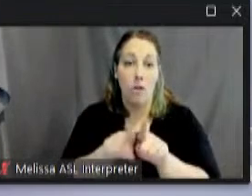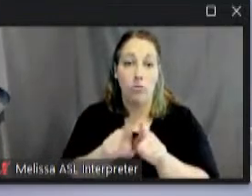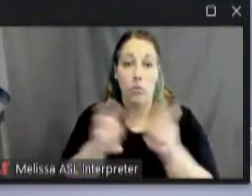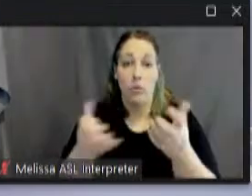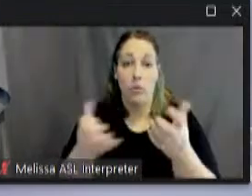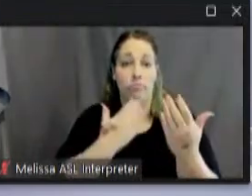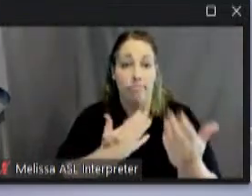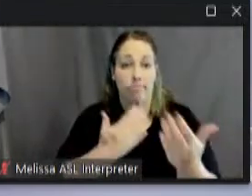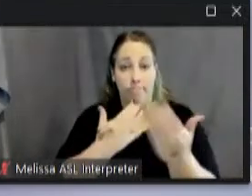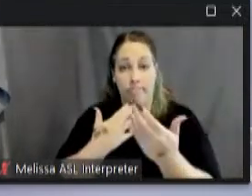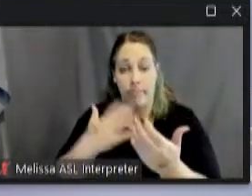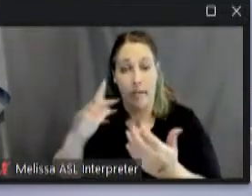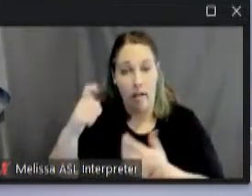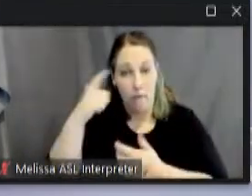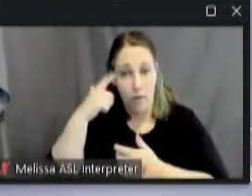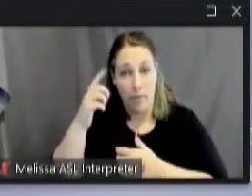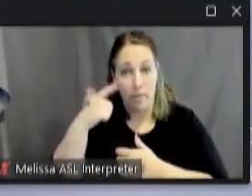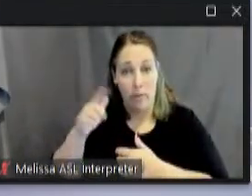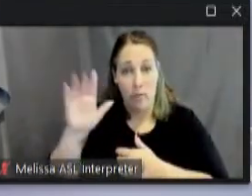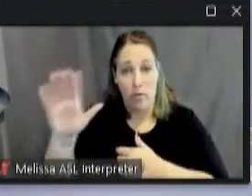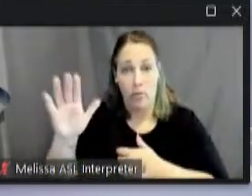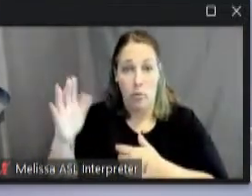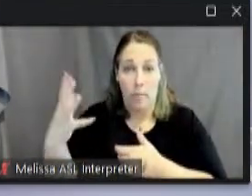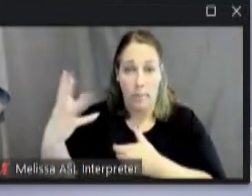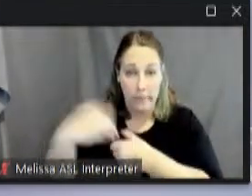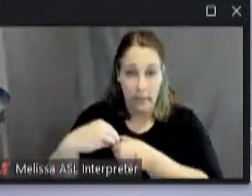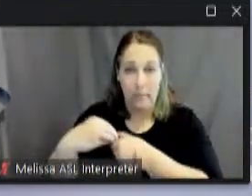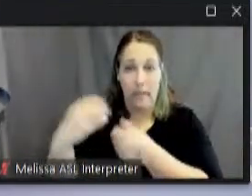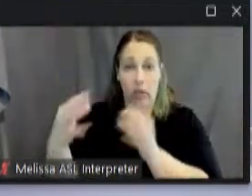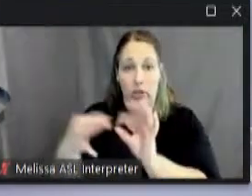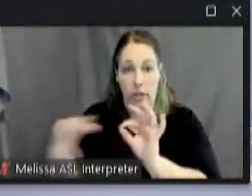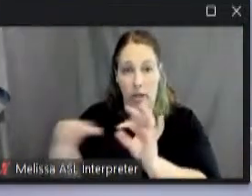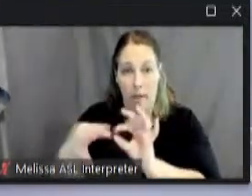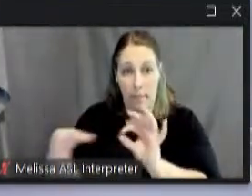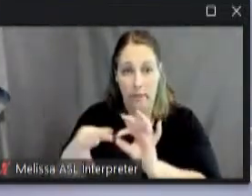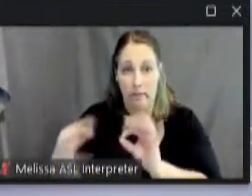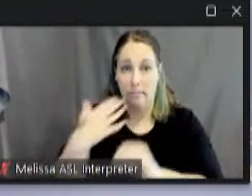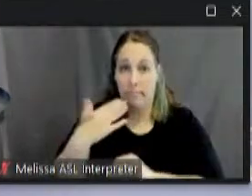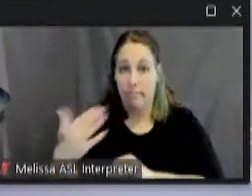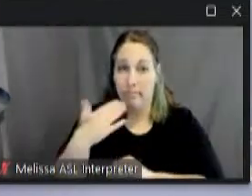state for its participation.